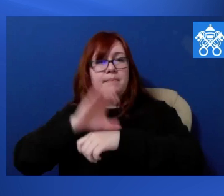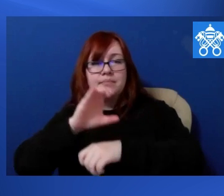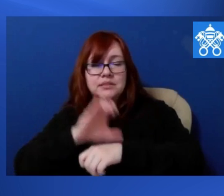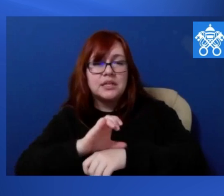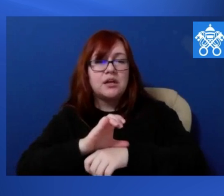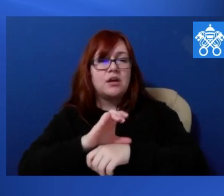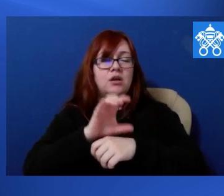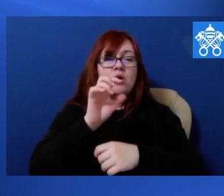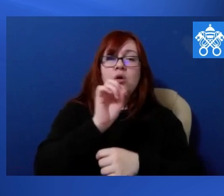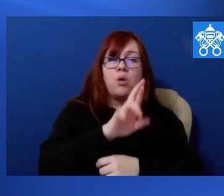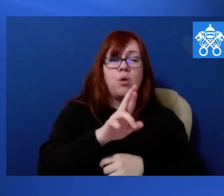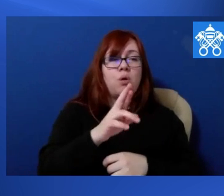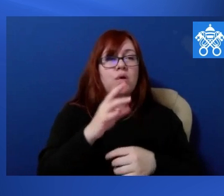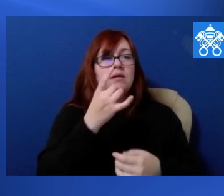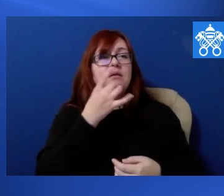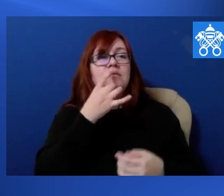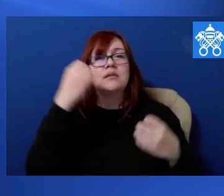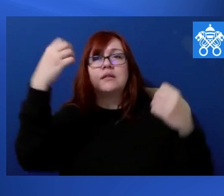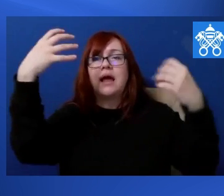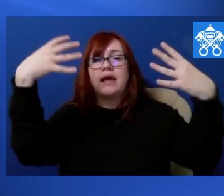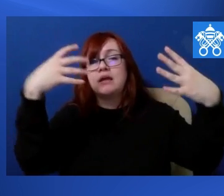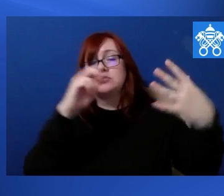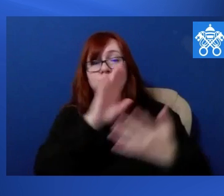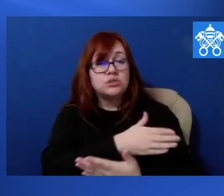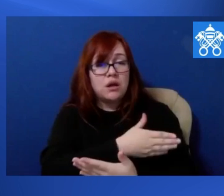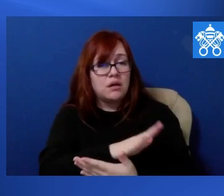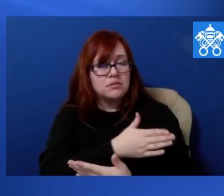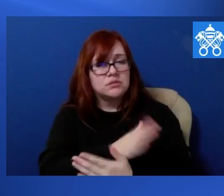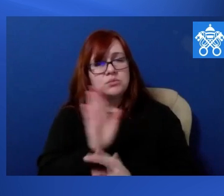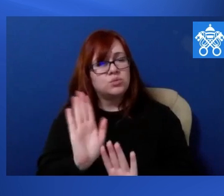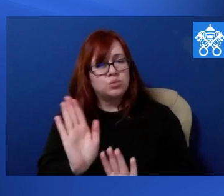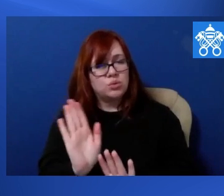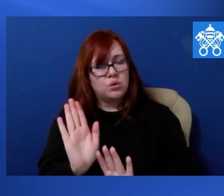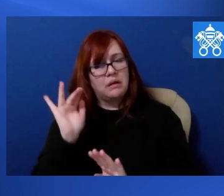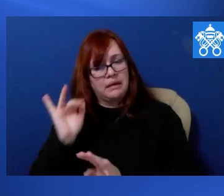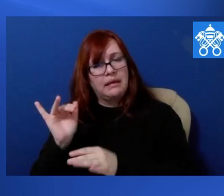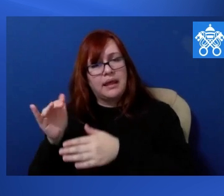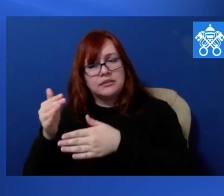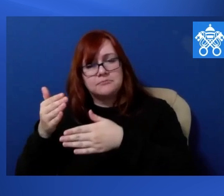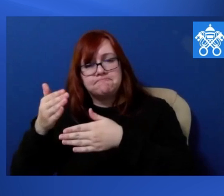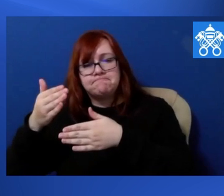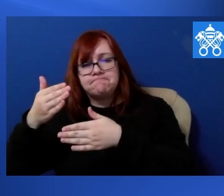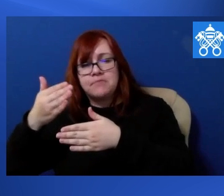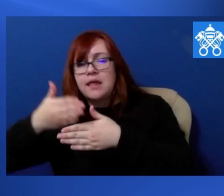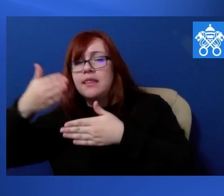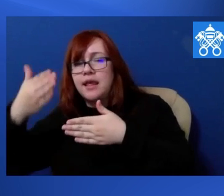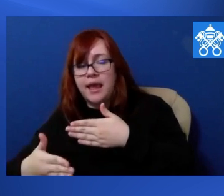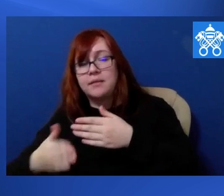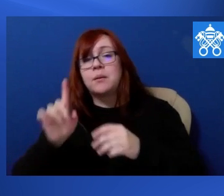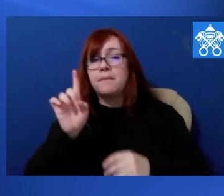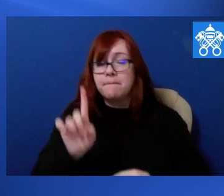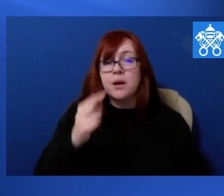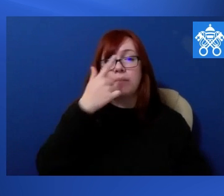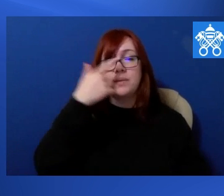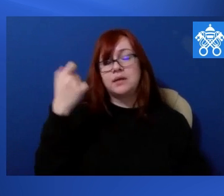songs. These things are rather the consequence, but because of the mystery that the antiphon